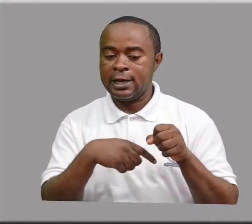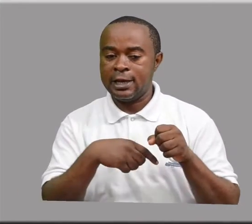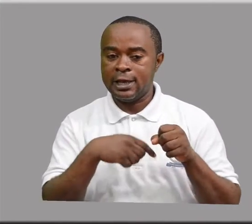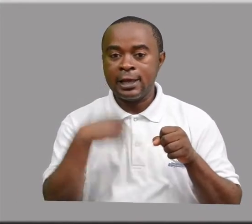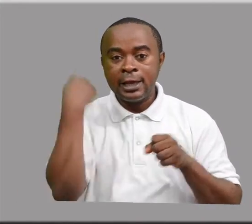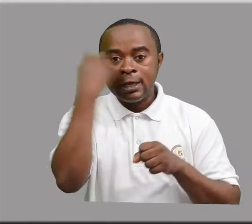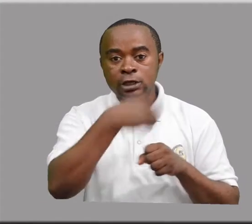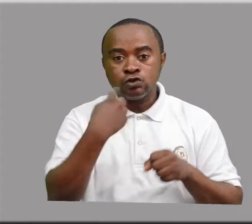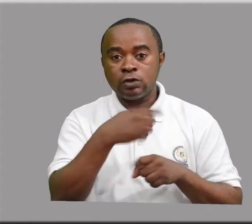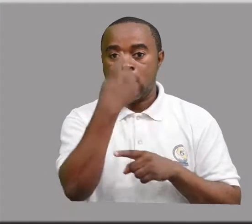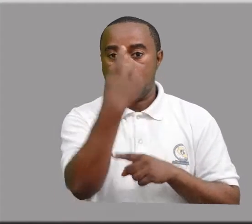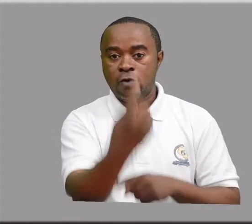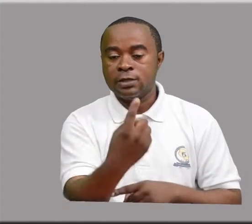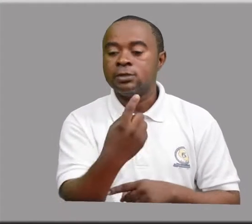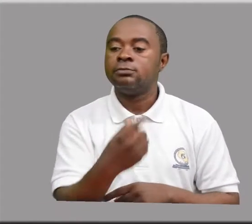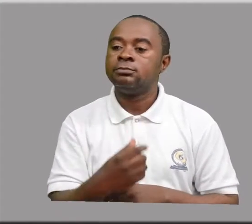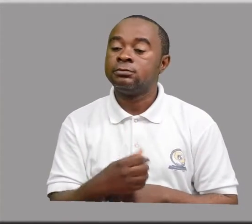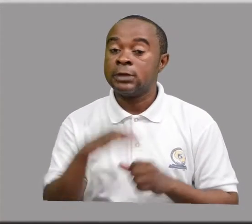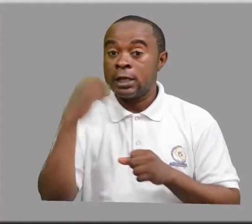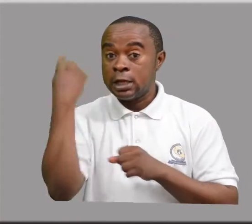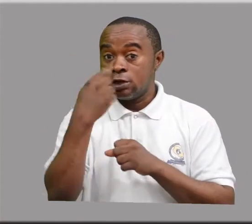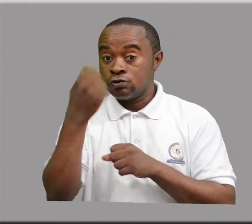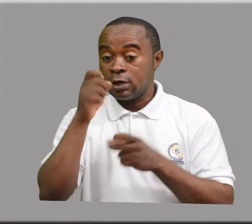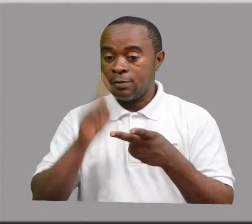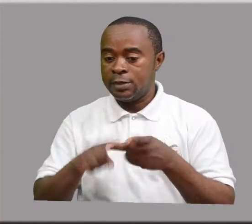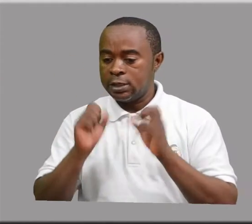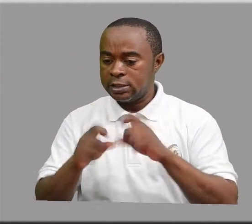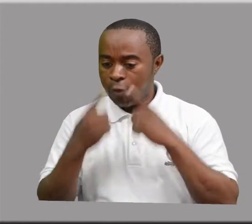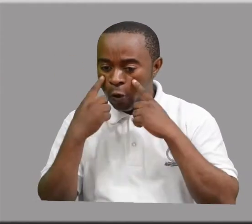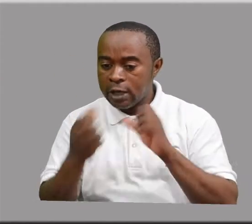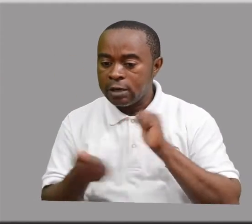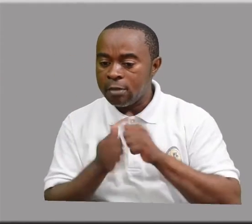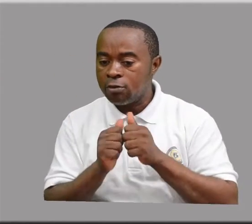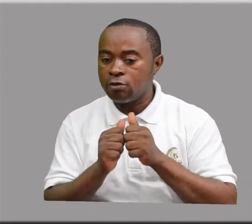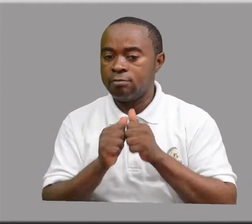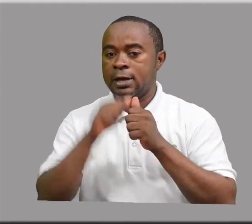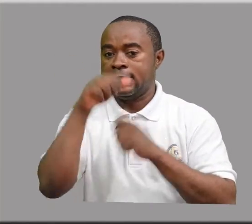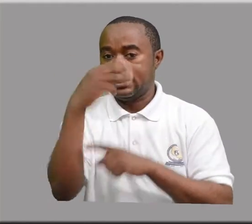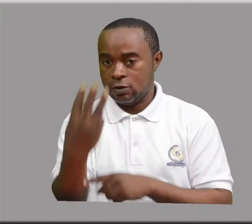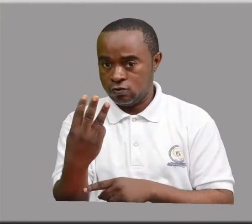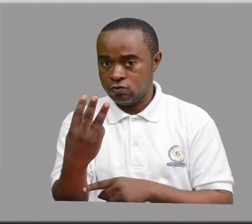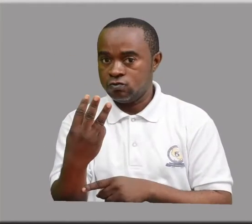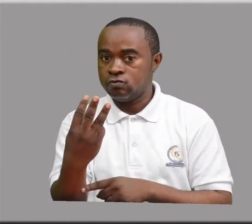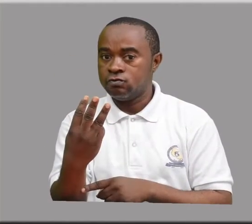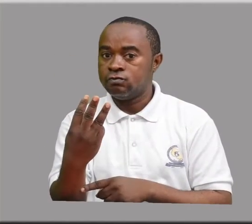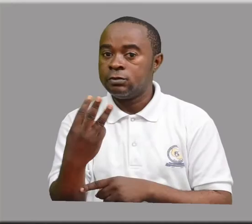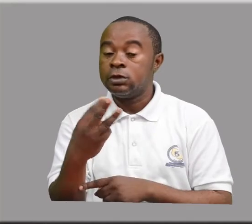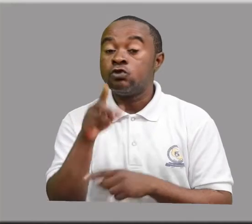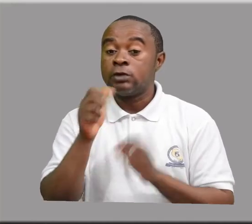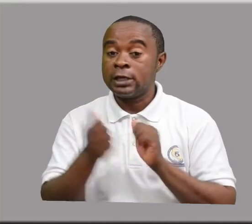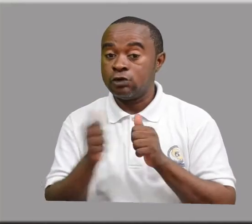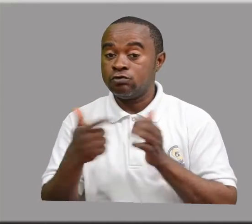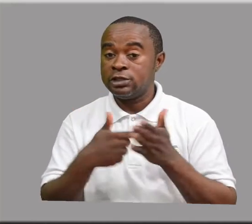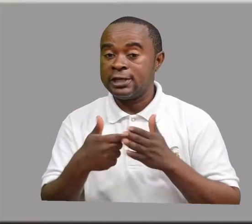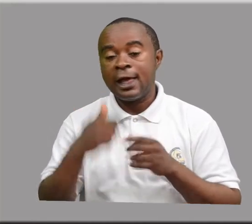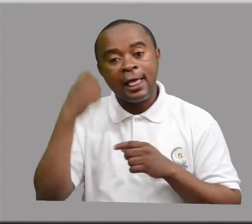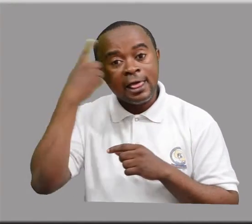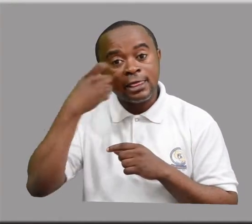Chapter 2, you have to look into 3 things. You have a theoretical